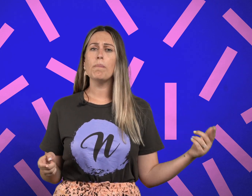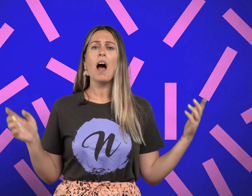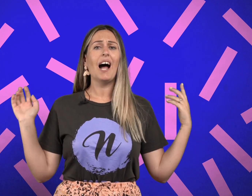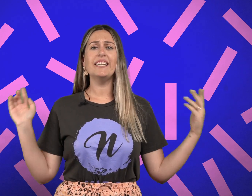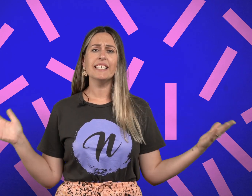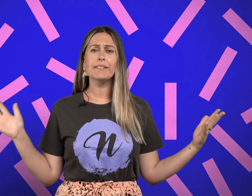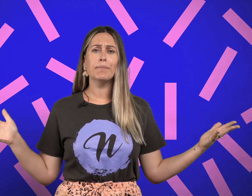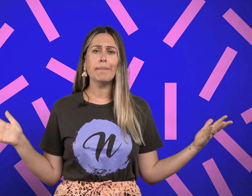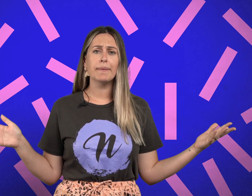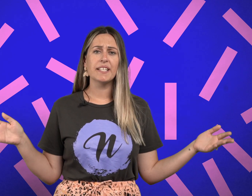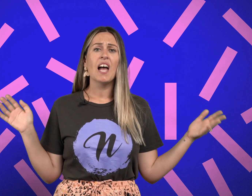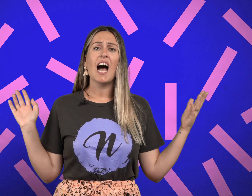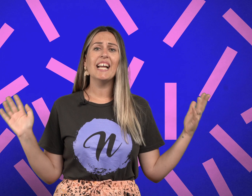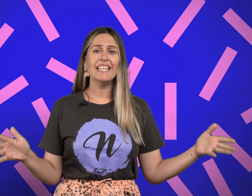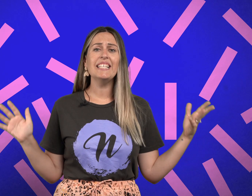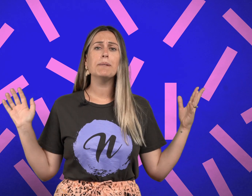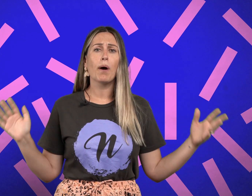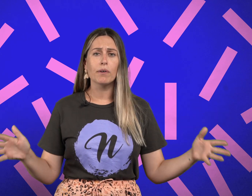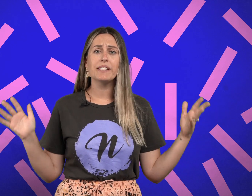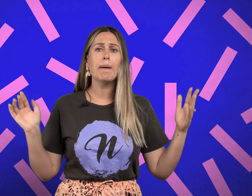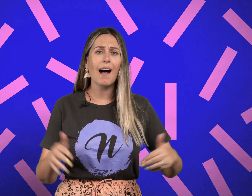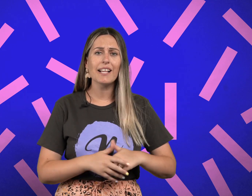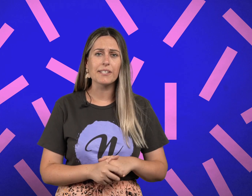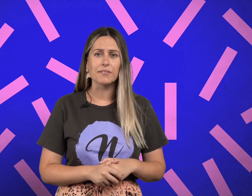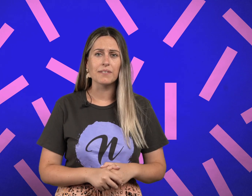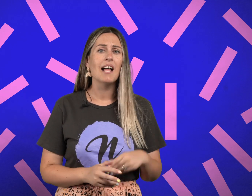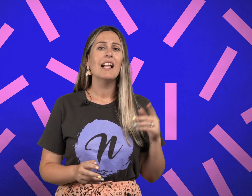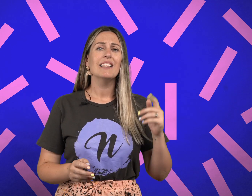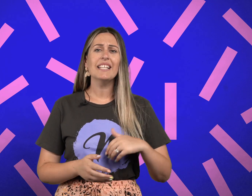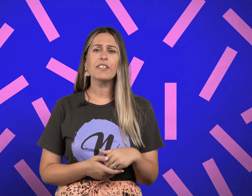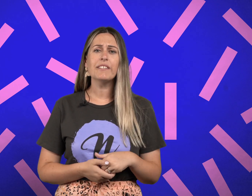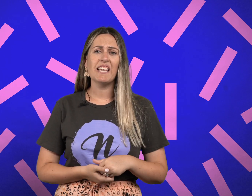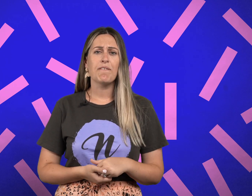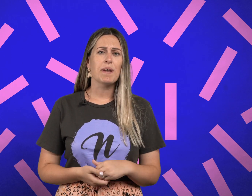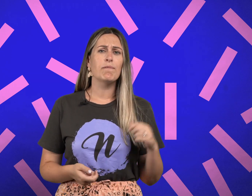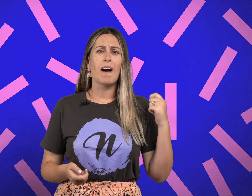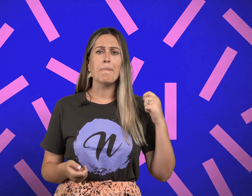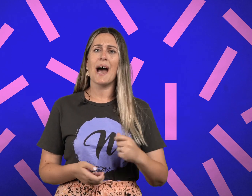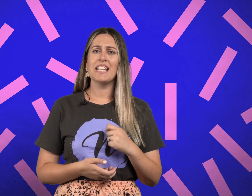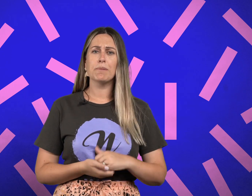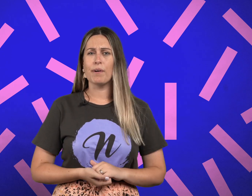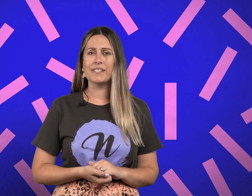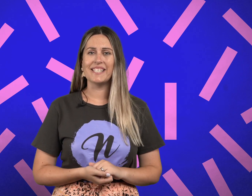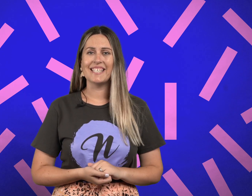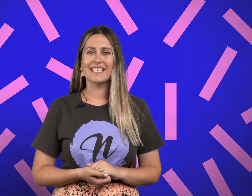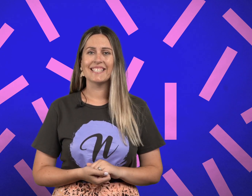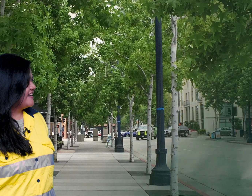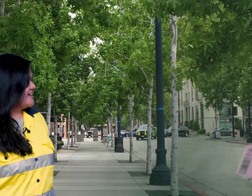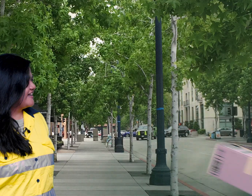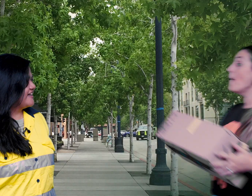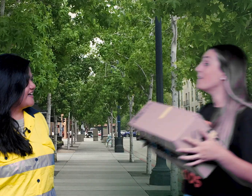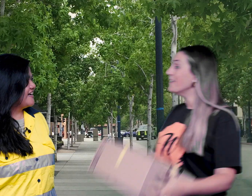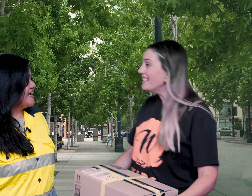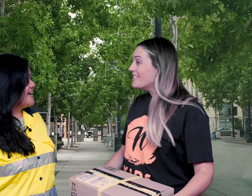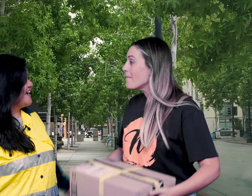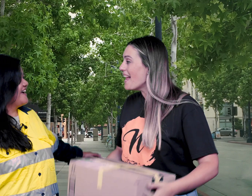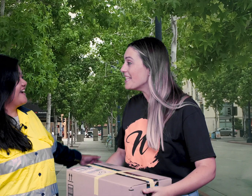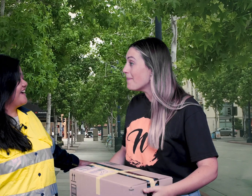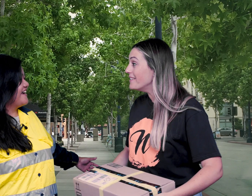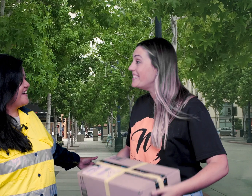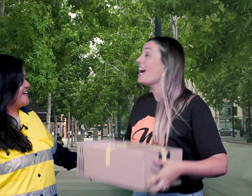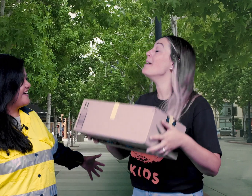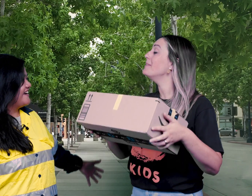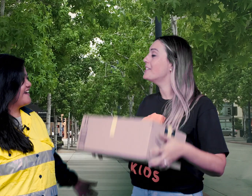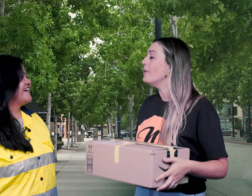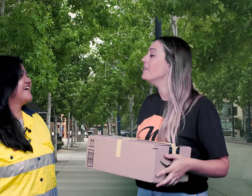needing help, I just remembered I need to post a parcel. Let's go see if we can find Patty the Postie. Oh, good. Patty